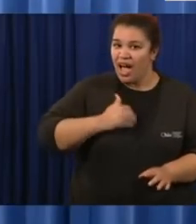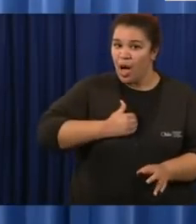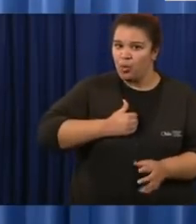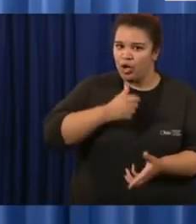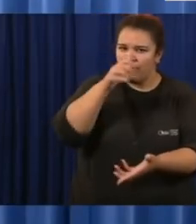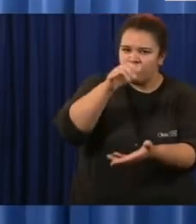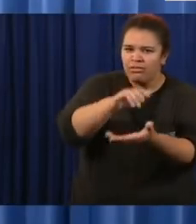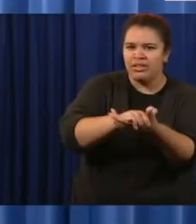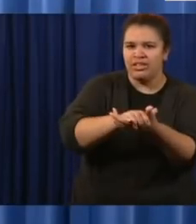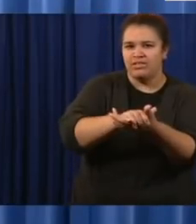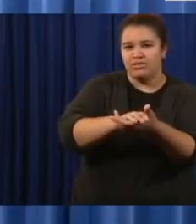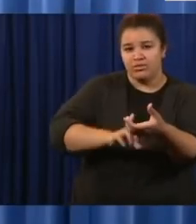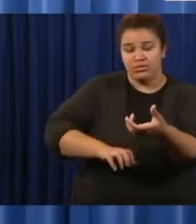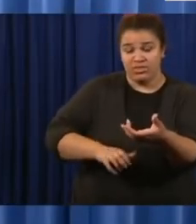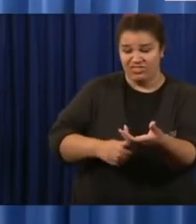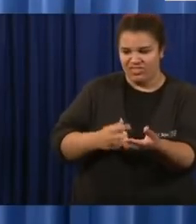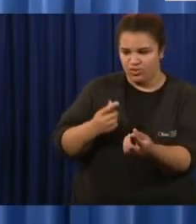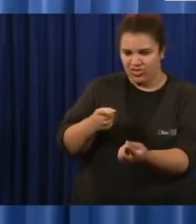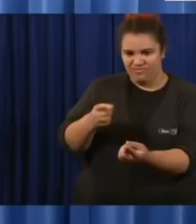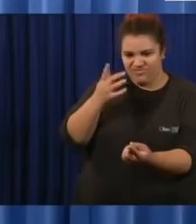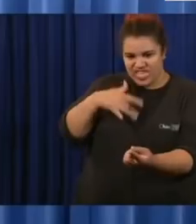not to?